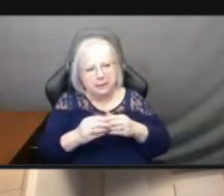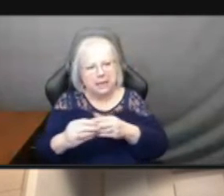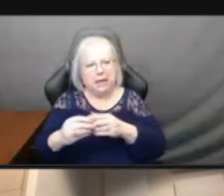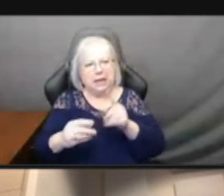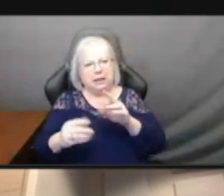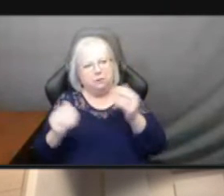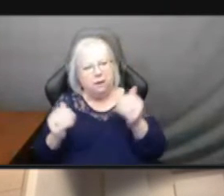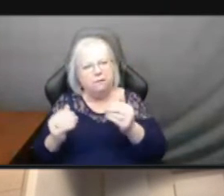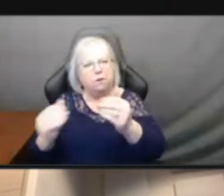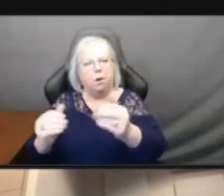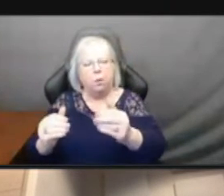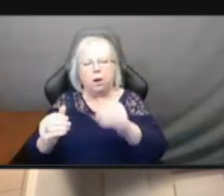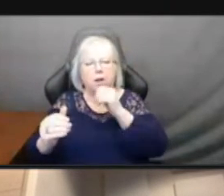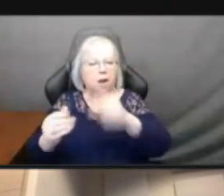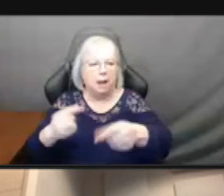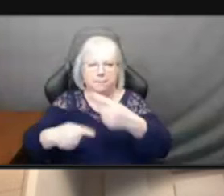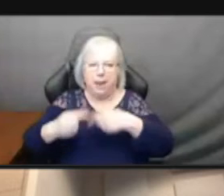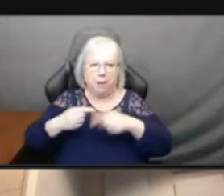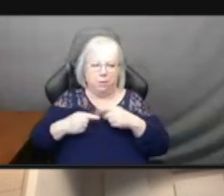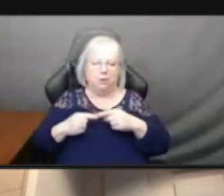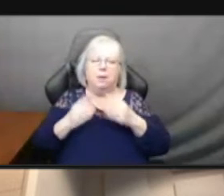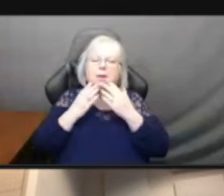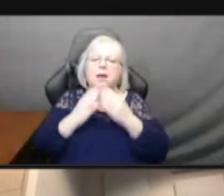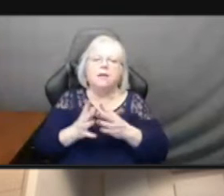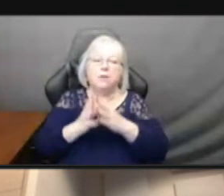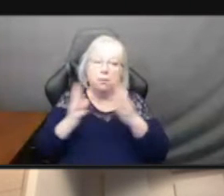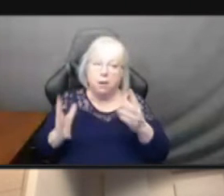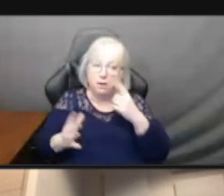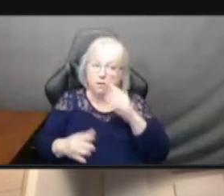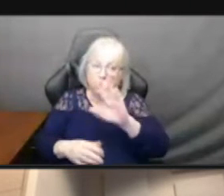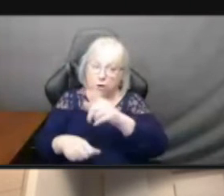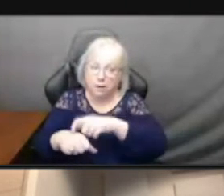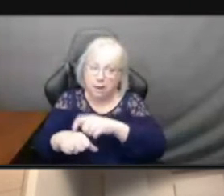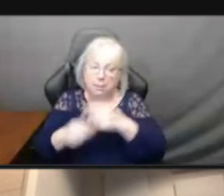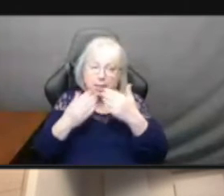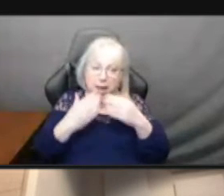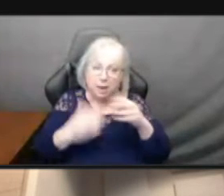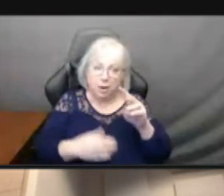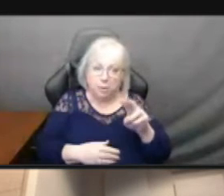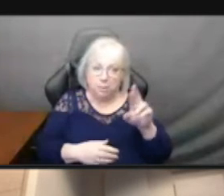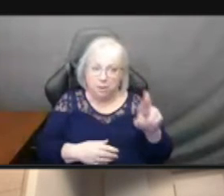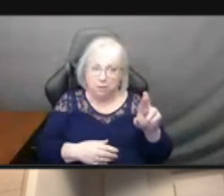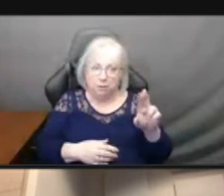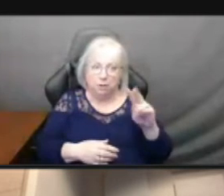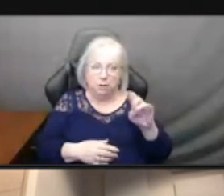backwards. Thank you very much for your time. Thank you, Mr. Mayor.